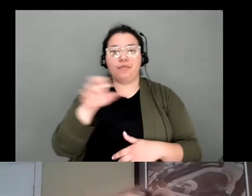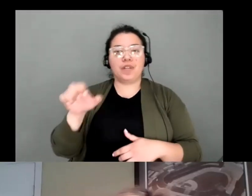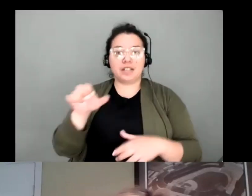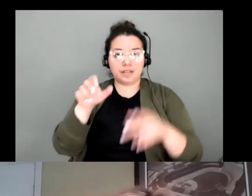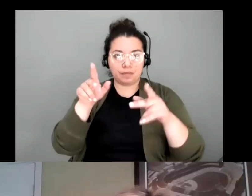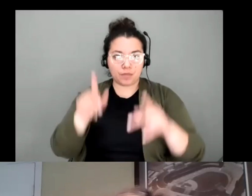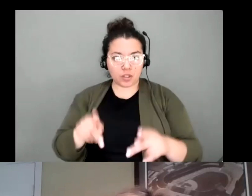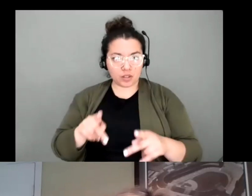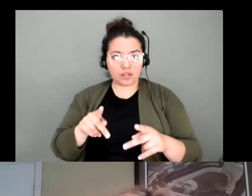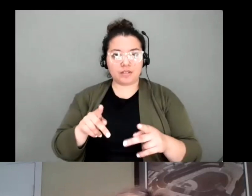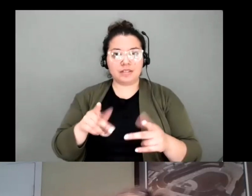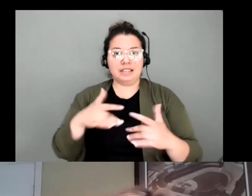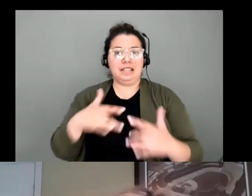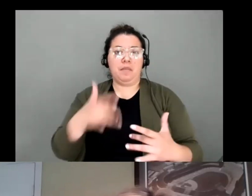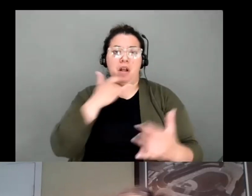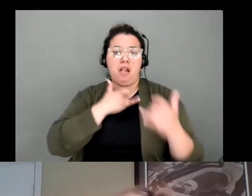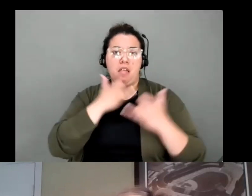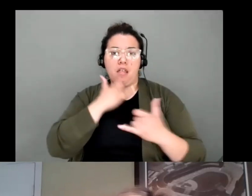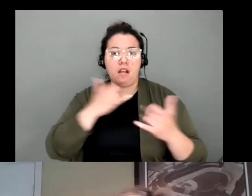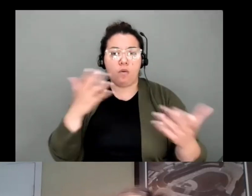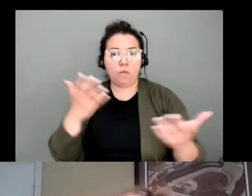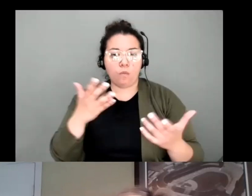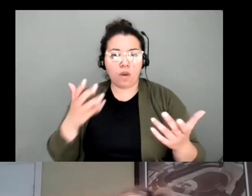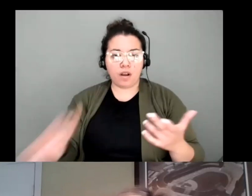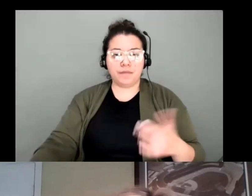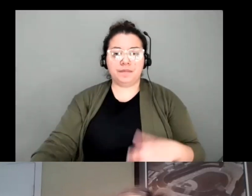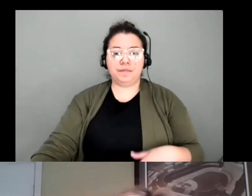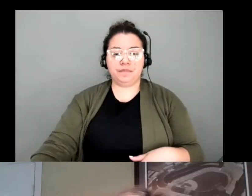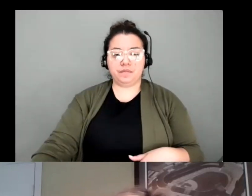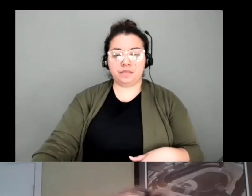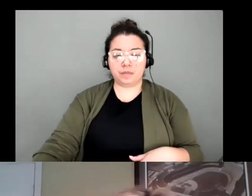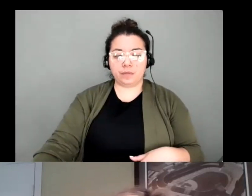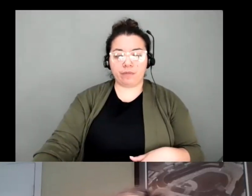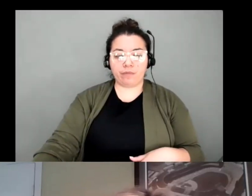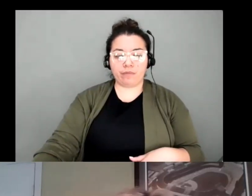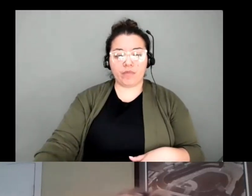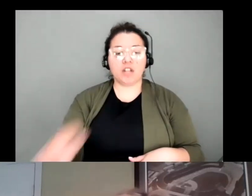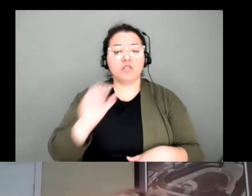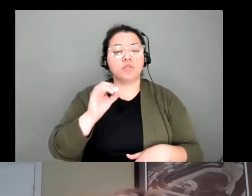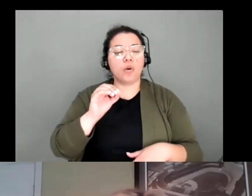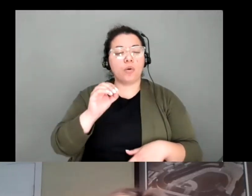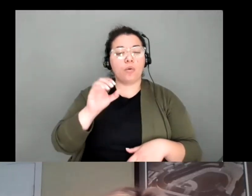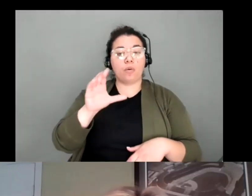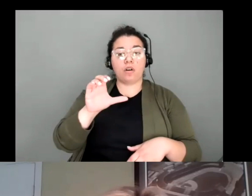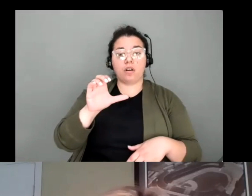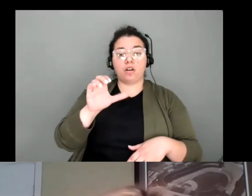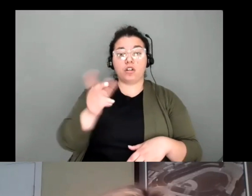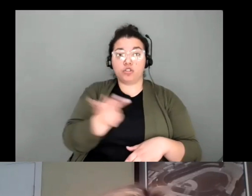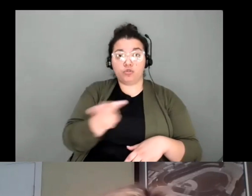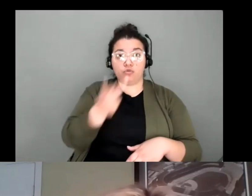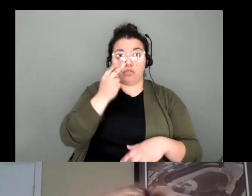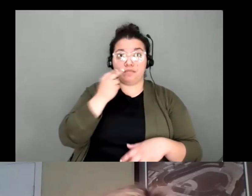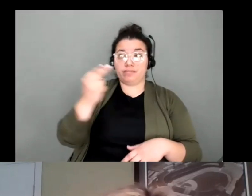from happening? So looking back on your first couple of years in the business, what are some mistakes that you made that you would share with